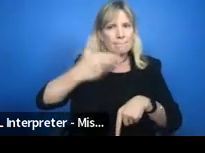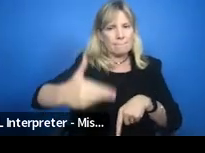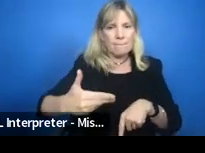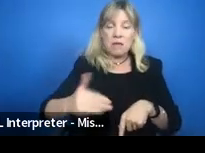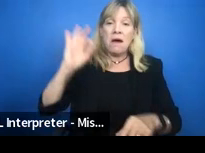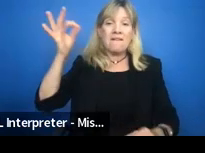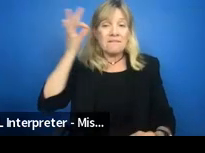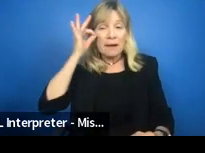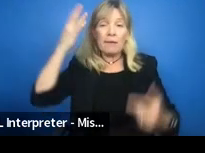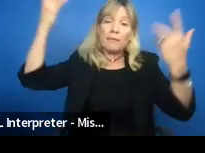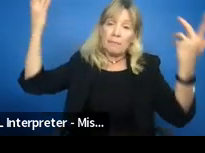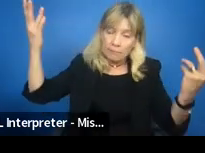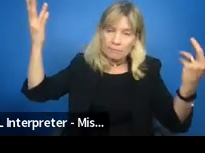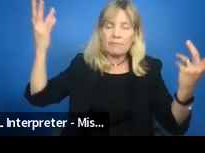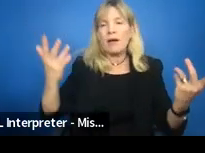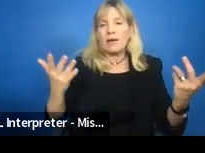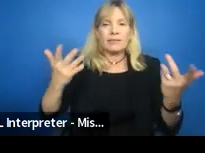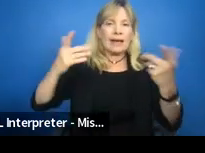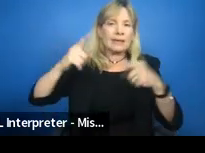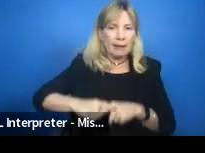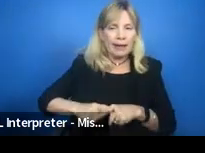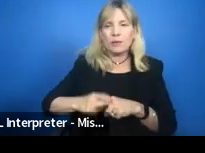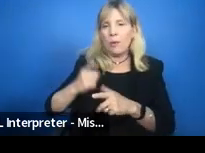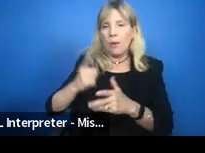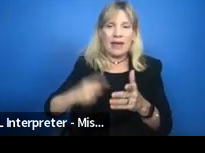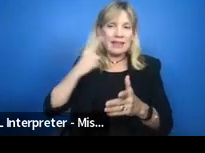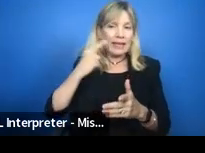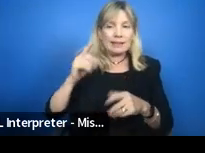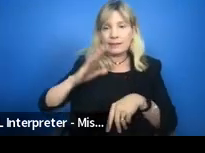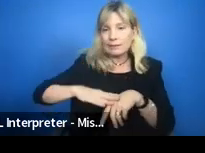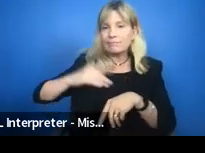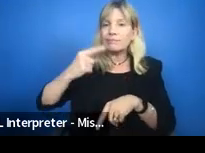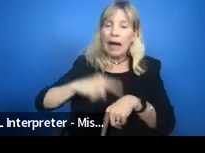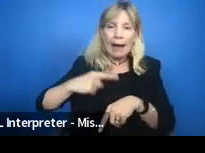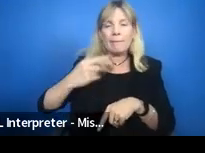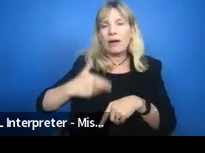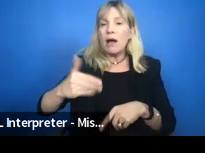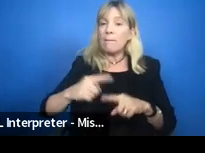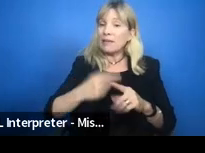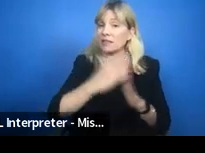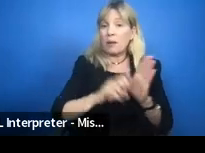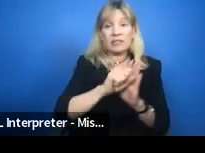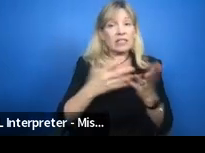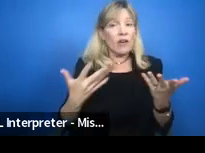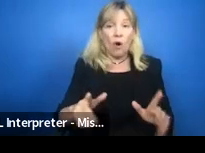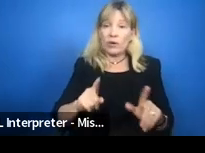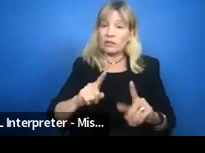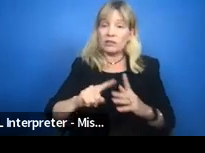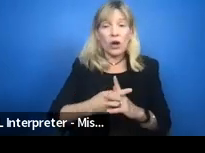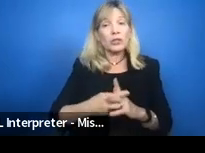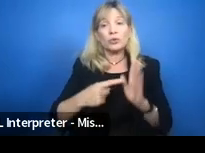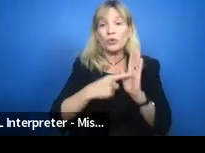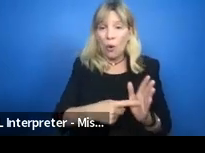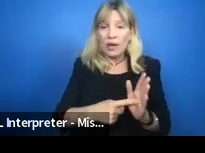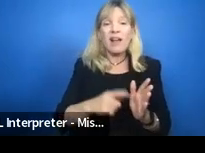federal government, that's pretty subjective. But some states, like I said, have already started doing that. So that makes me pretty